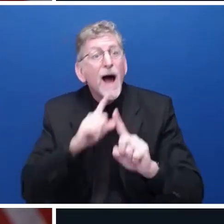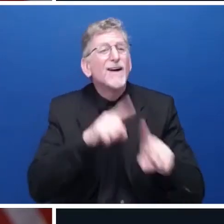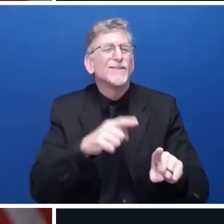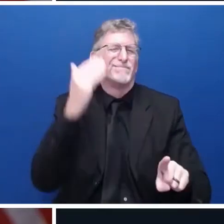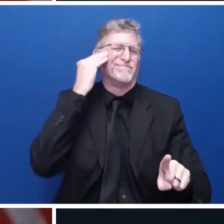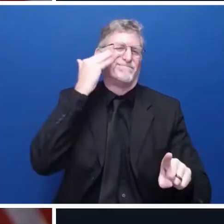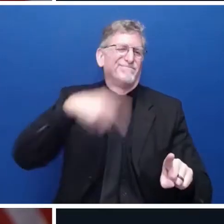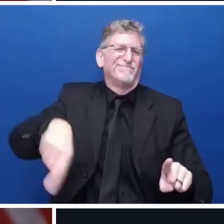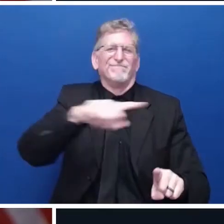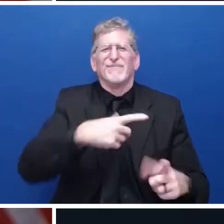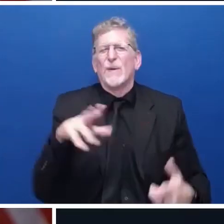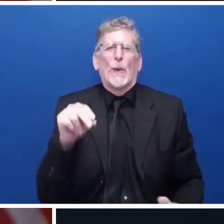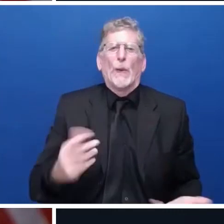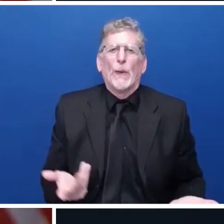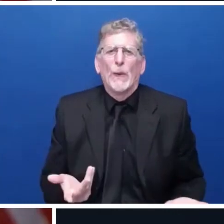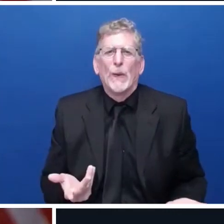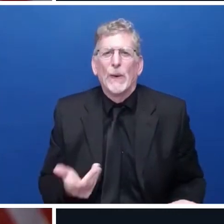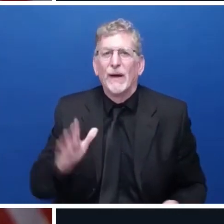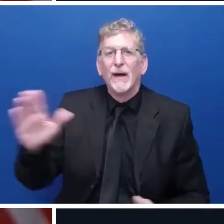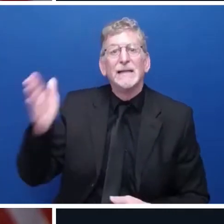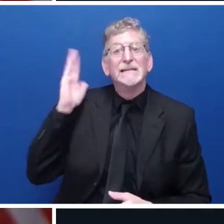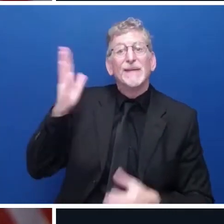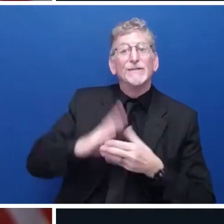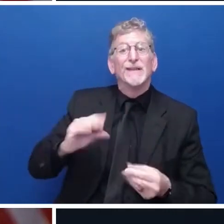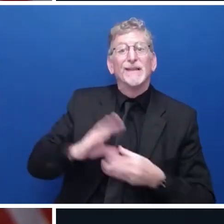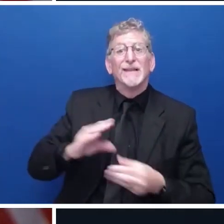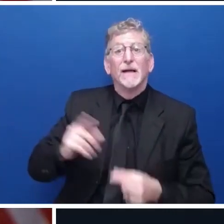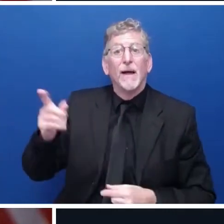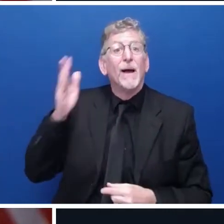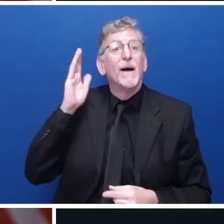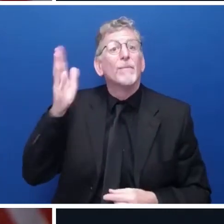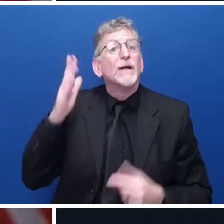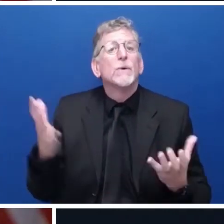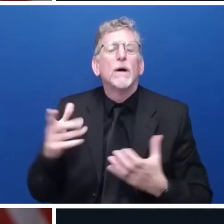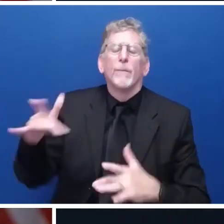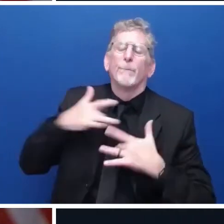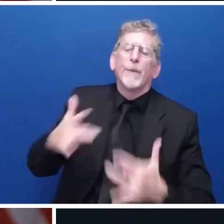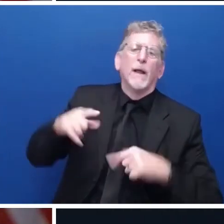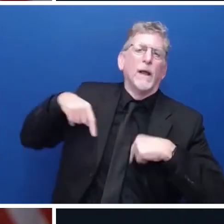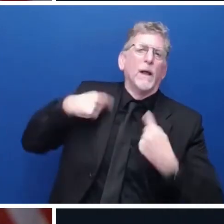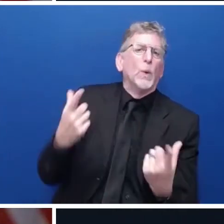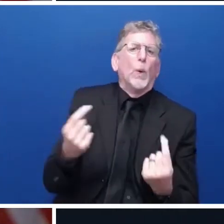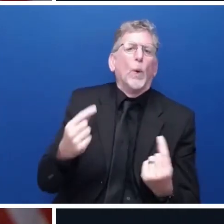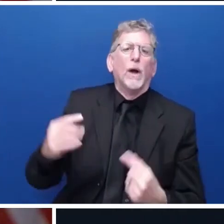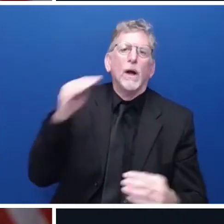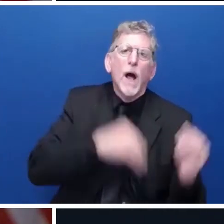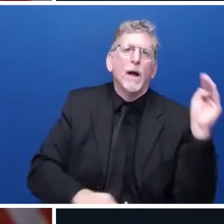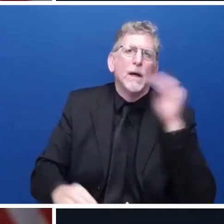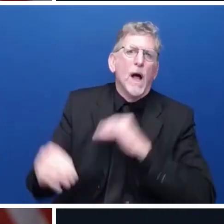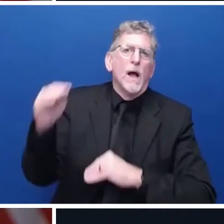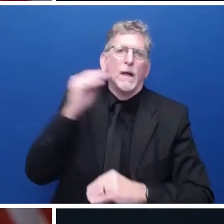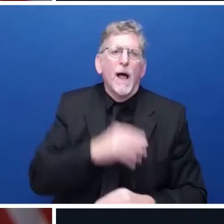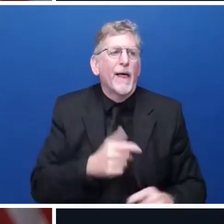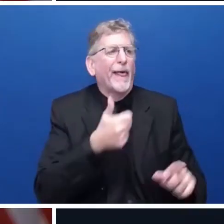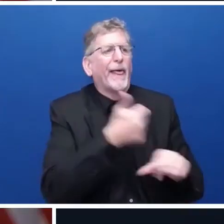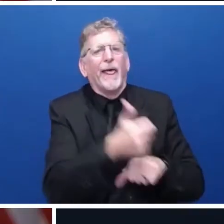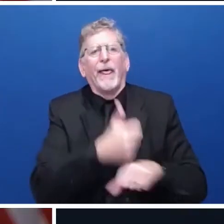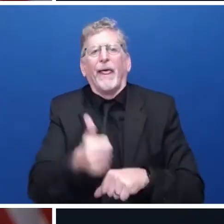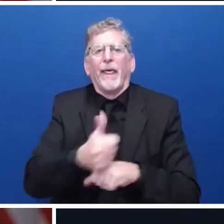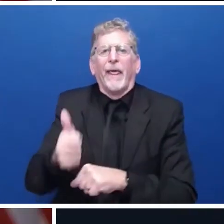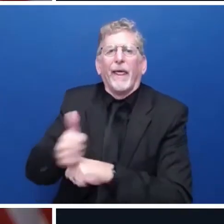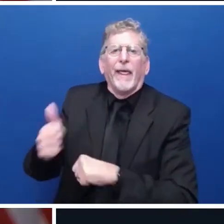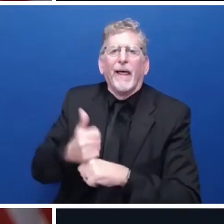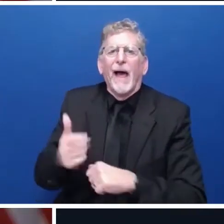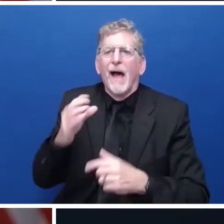scapegoated, and he distracted. And he offered no real solutions to our nation's pressing challenges, so many